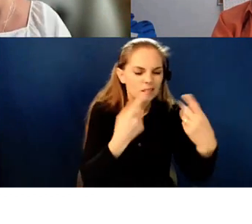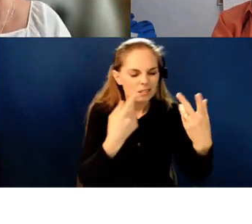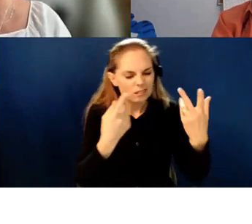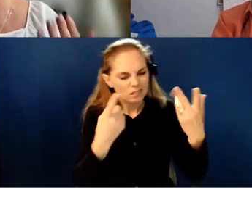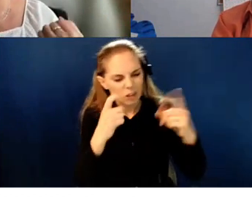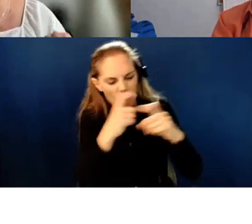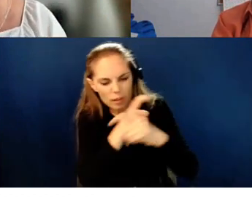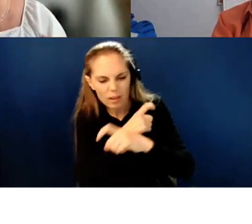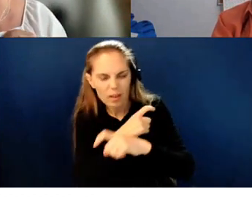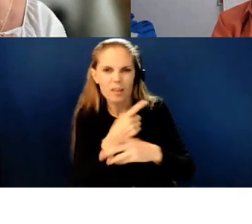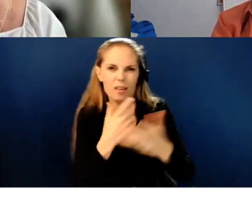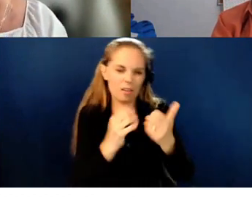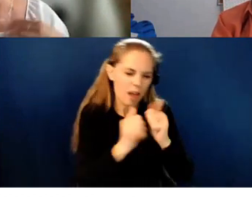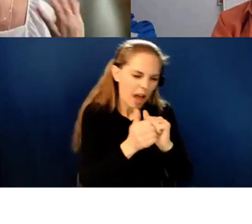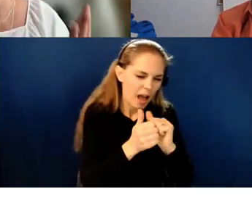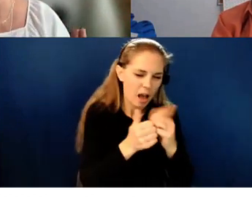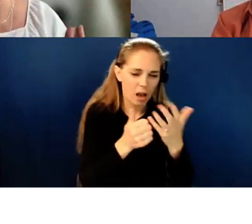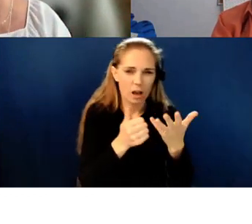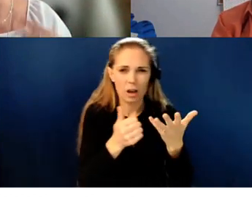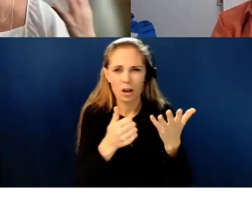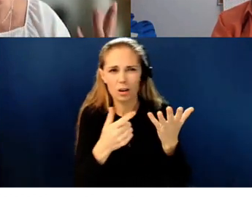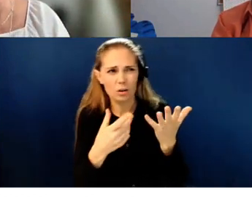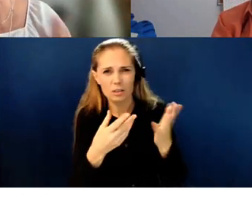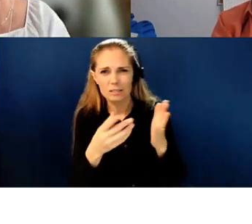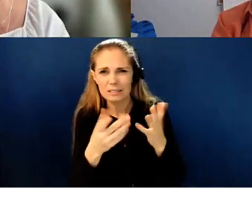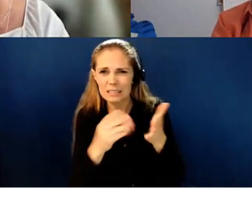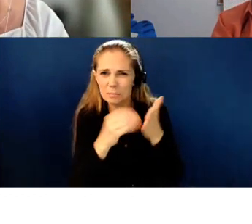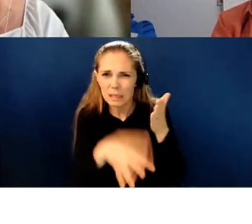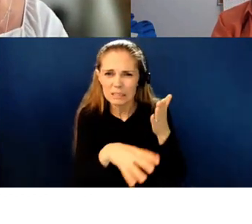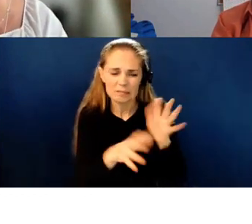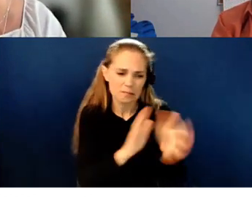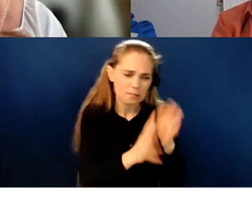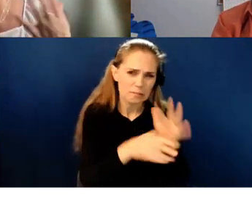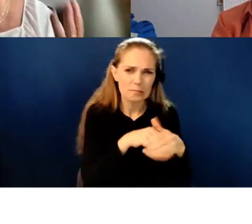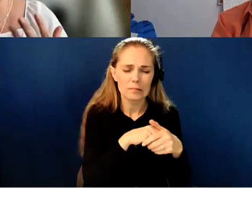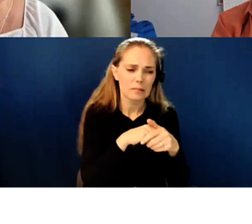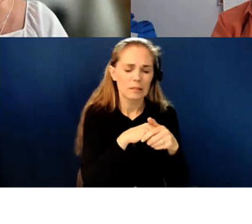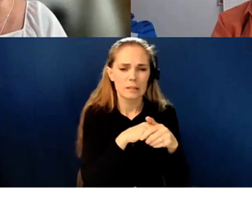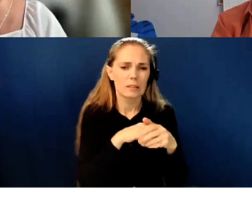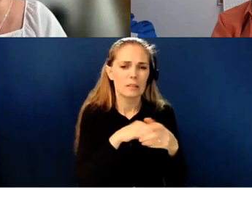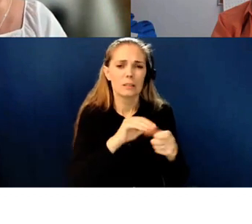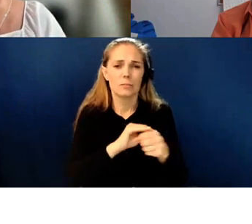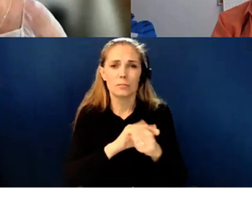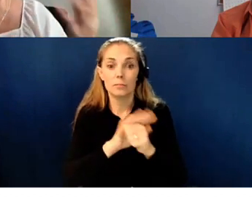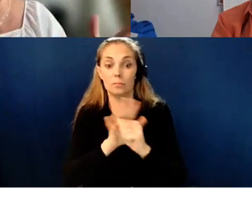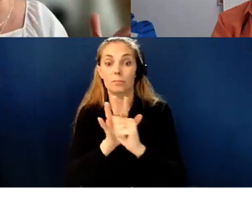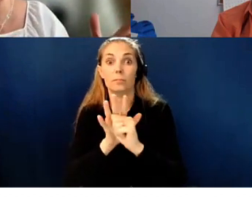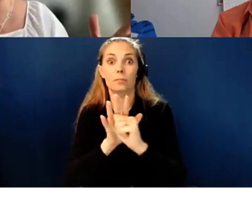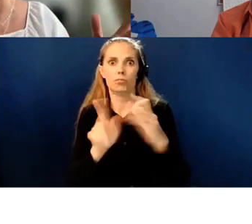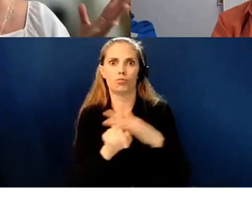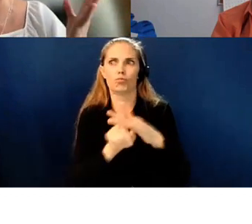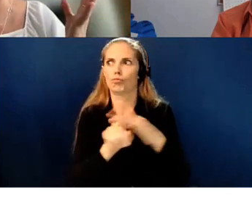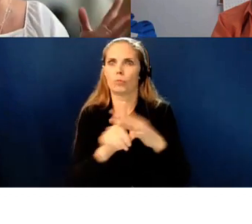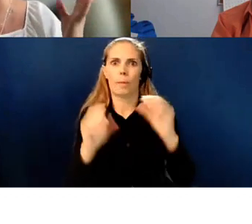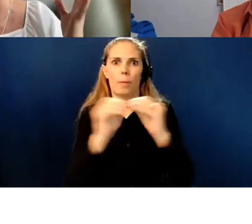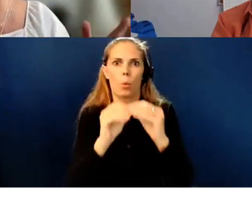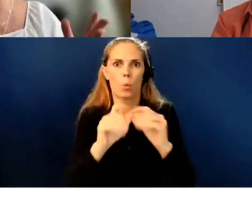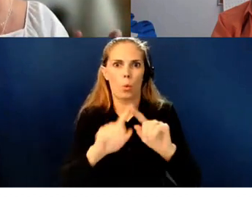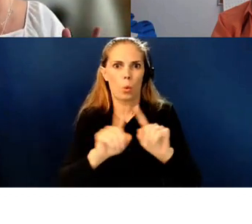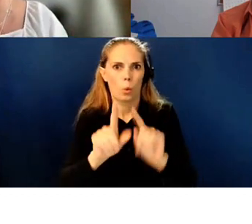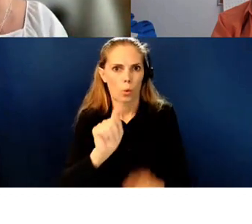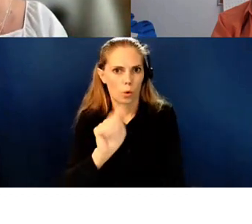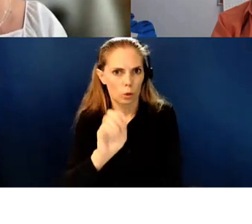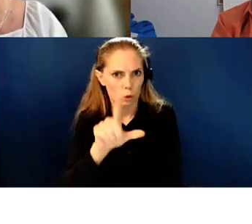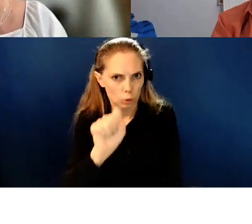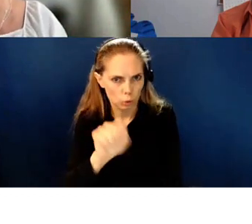Some programs started using them, some didn't. COVID came, more tools being used. And before this session today, I went online and started looking what